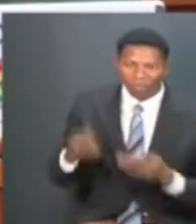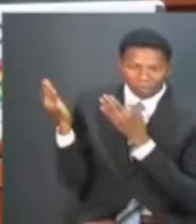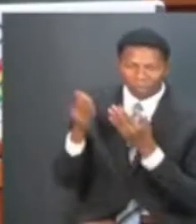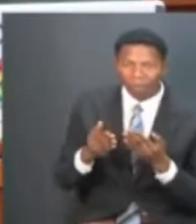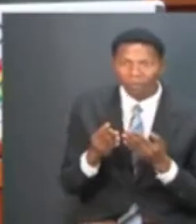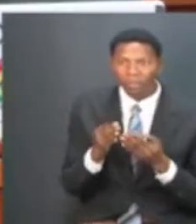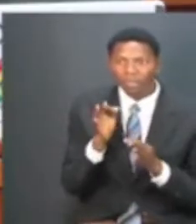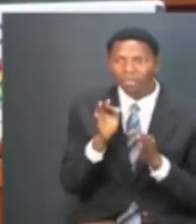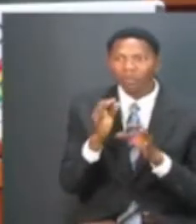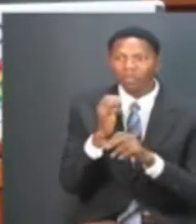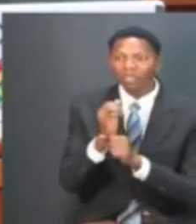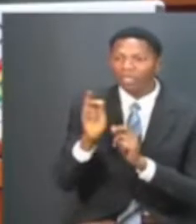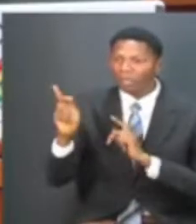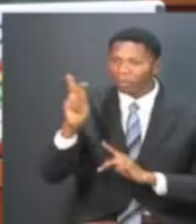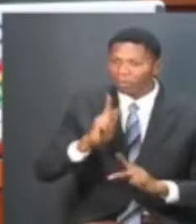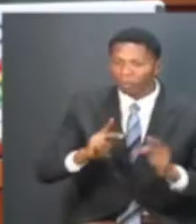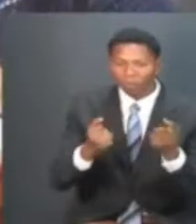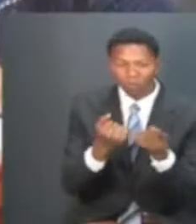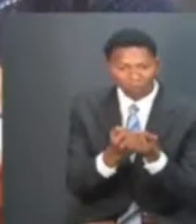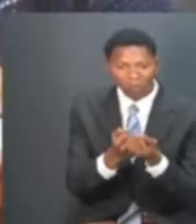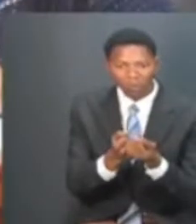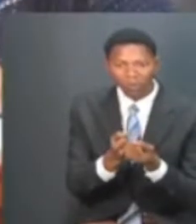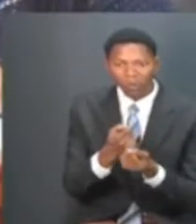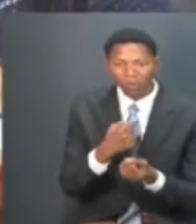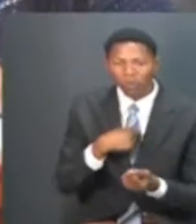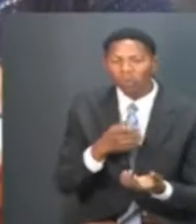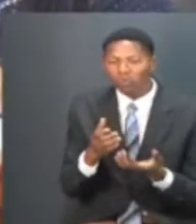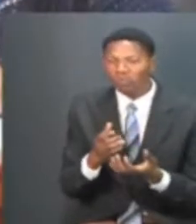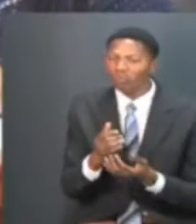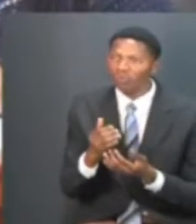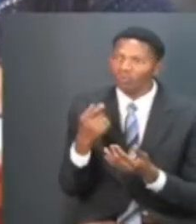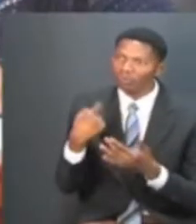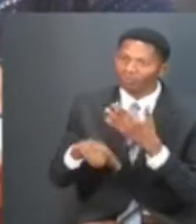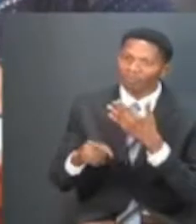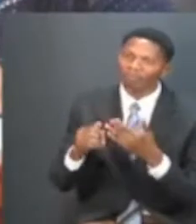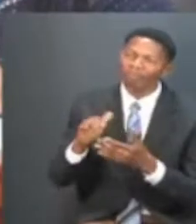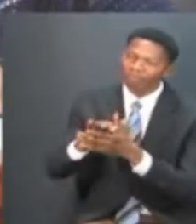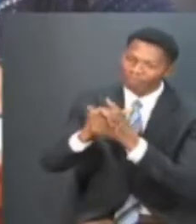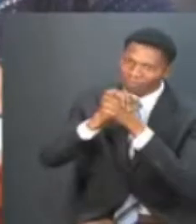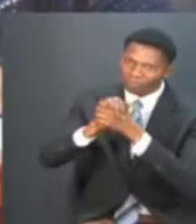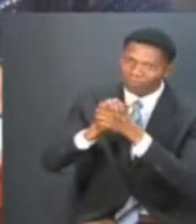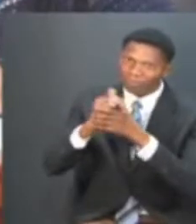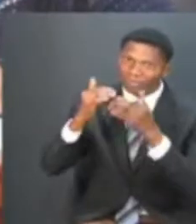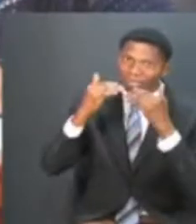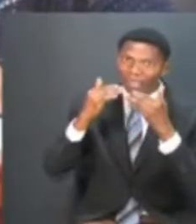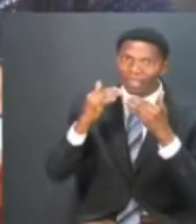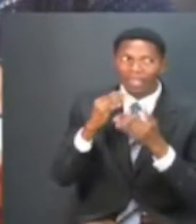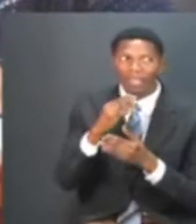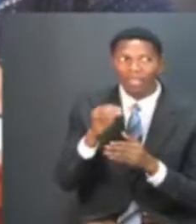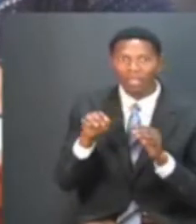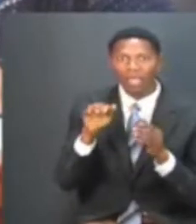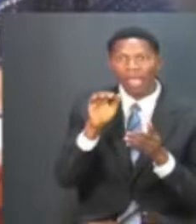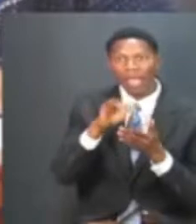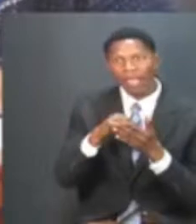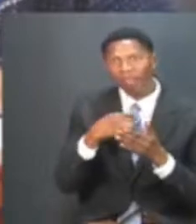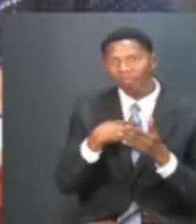people to support us, we want to show appreciation and pray that they will keep